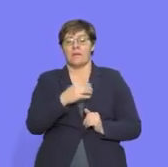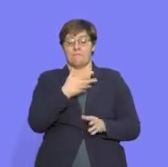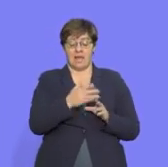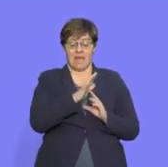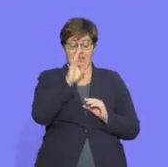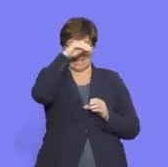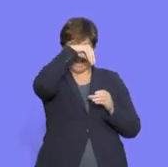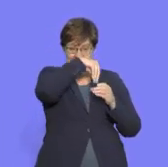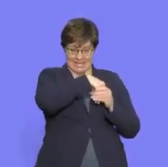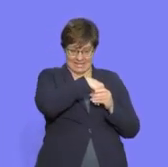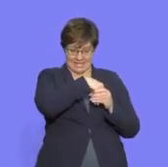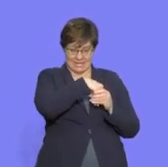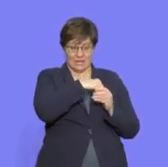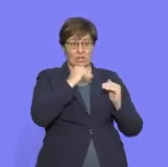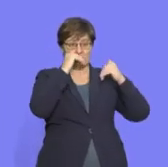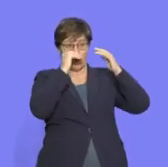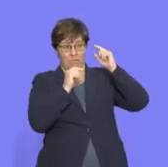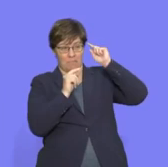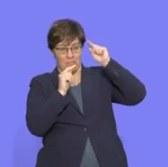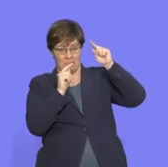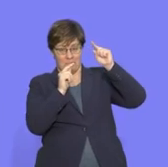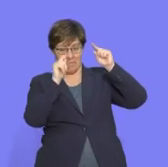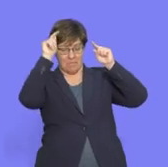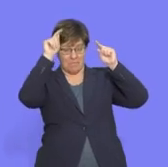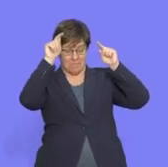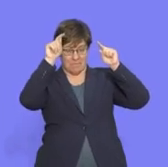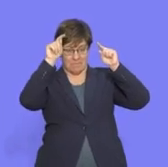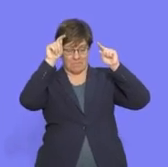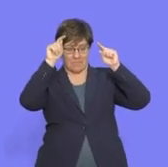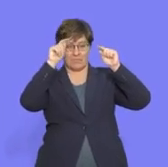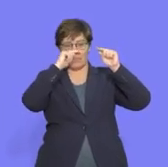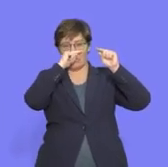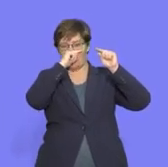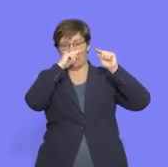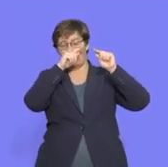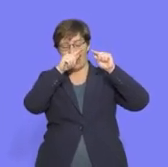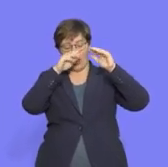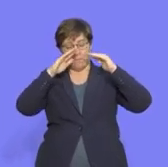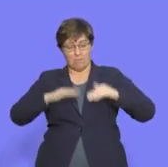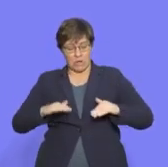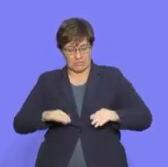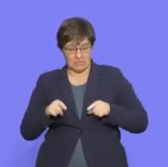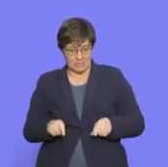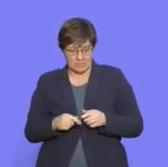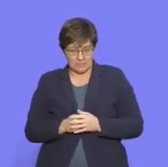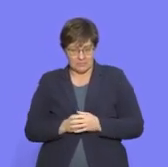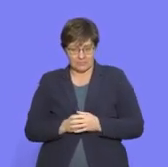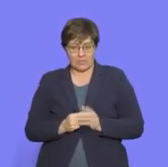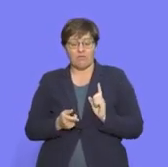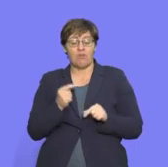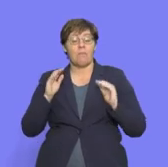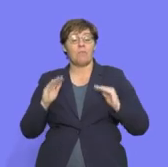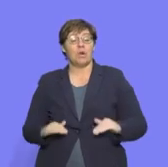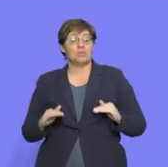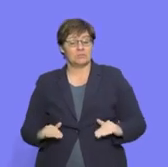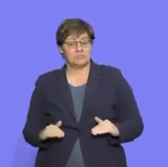in. It goes into the top. From the top, it goes to the bottom of the heart, and from